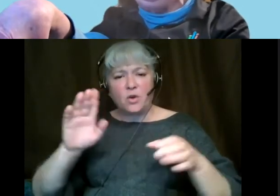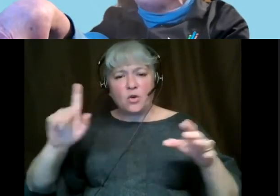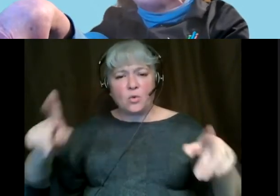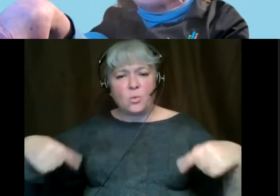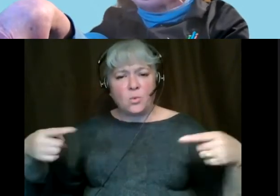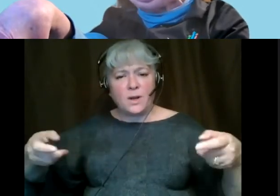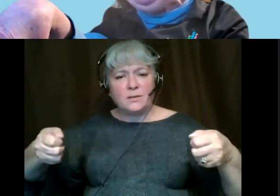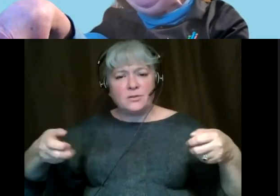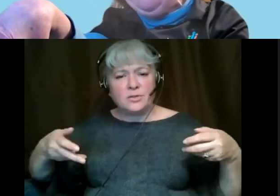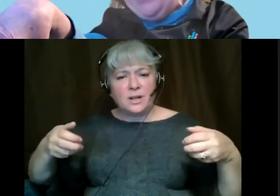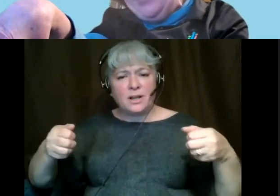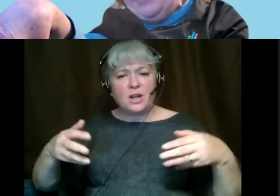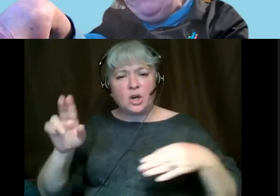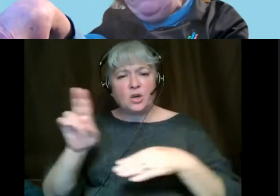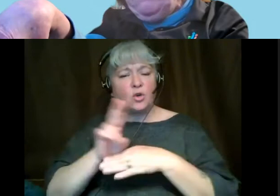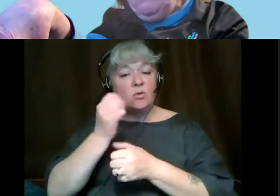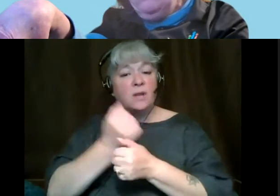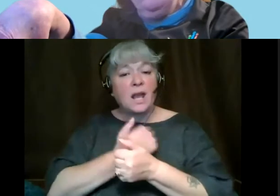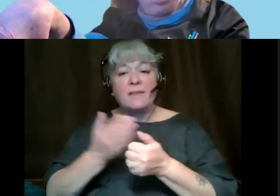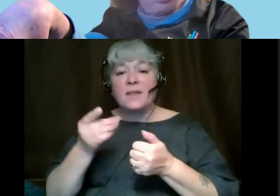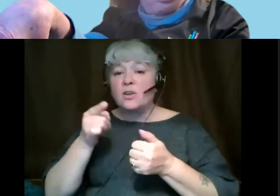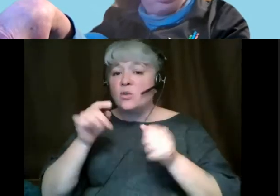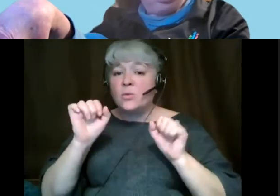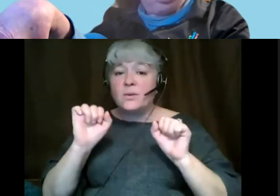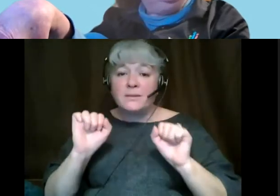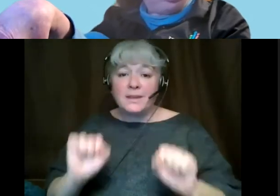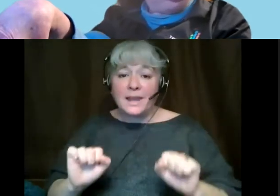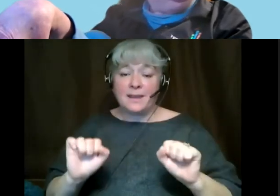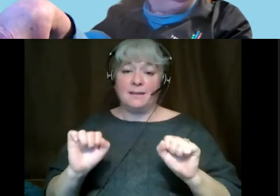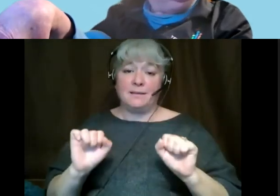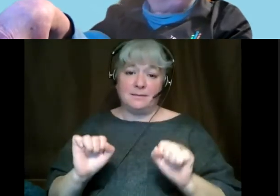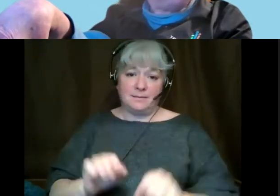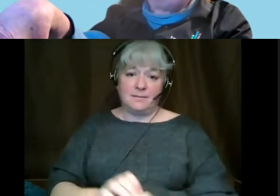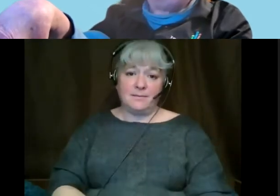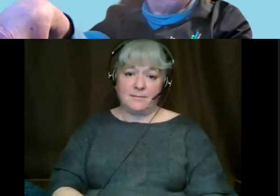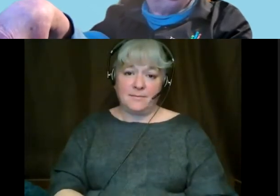use everything you can.